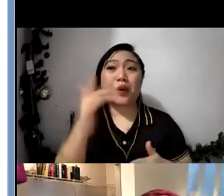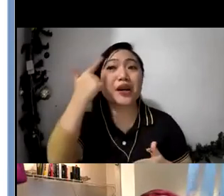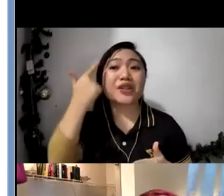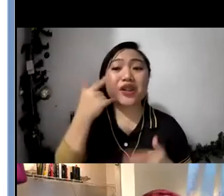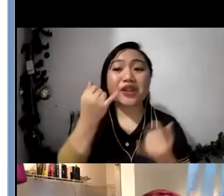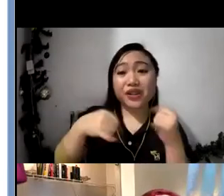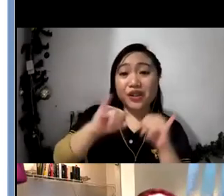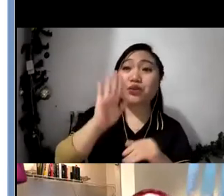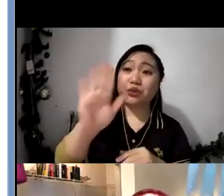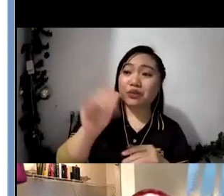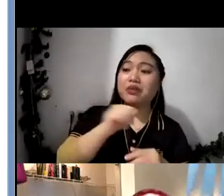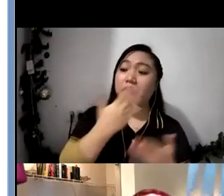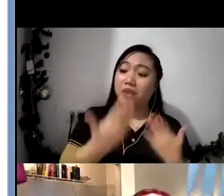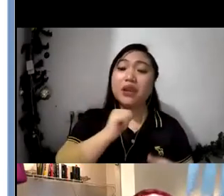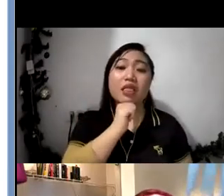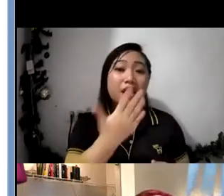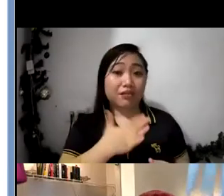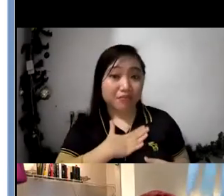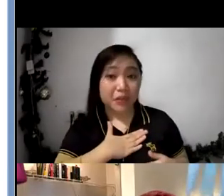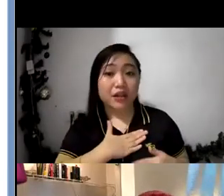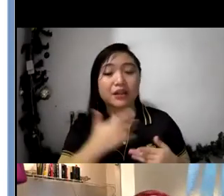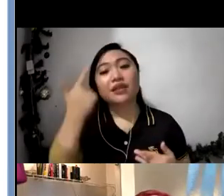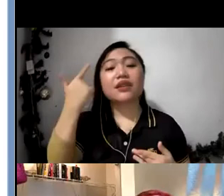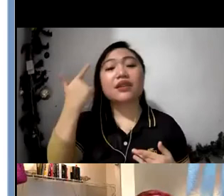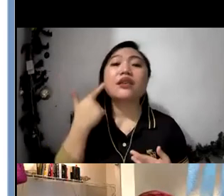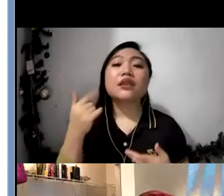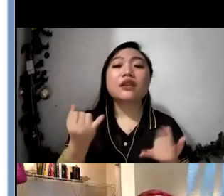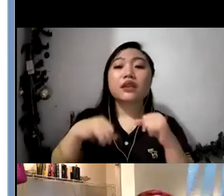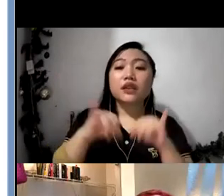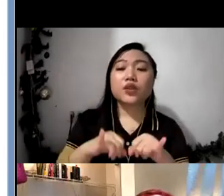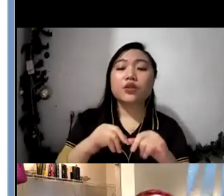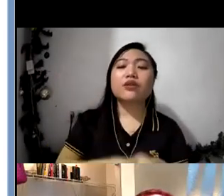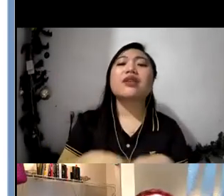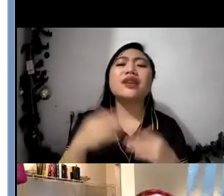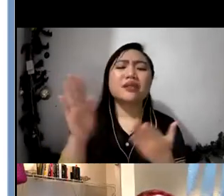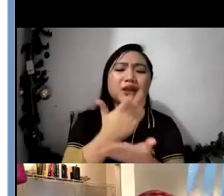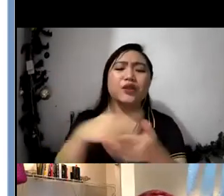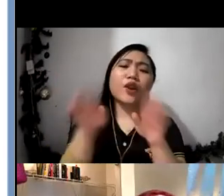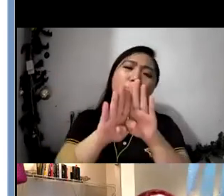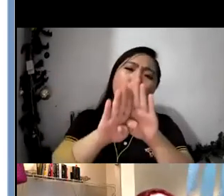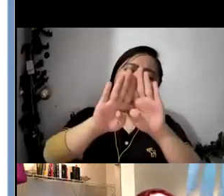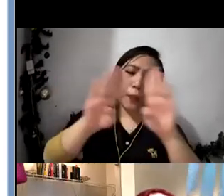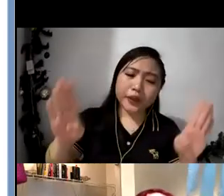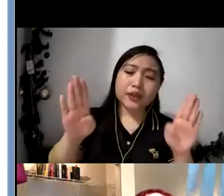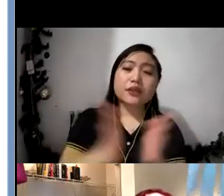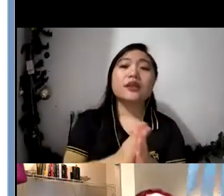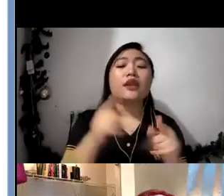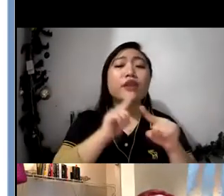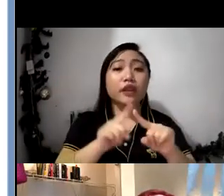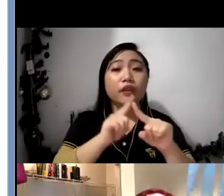necessarily be your gender issue. So it's important that we share openness, no? Iba-iba tayo ng konteksto, iba-iba tayo